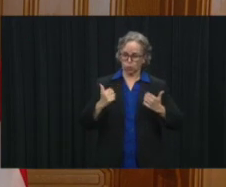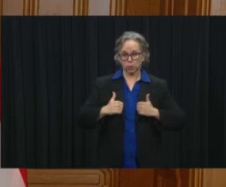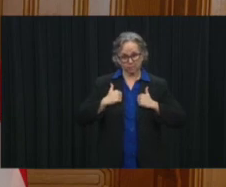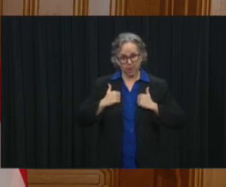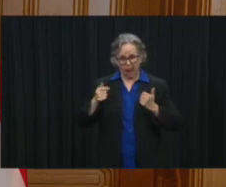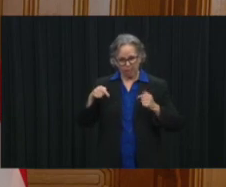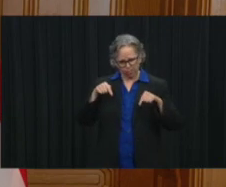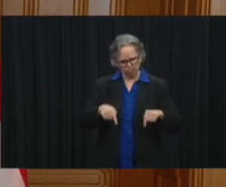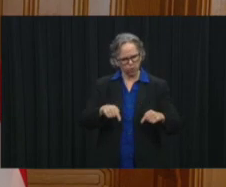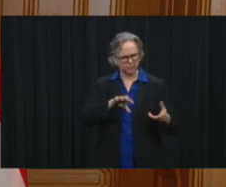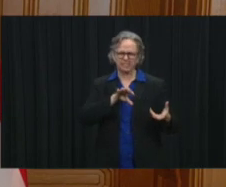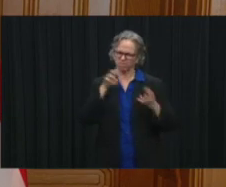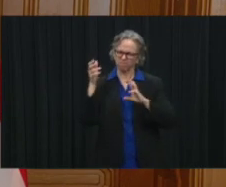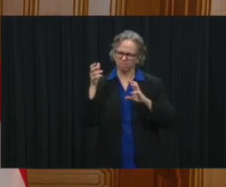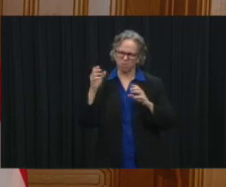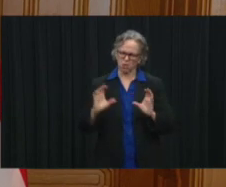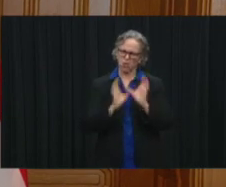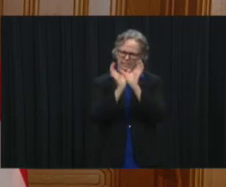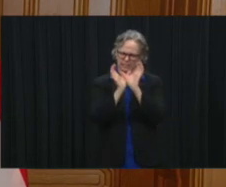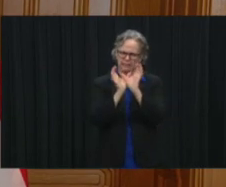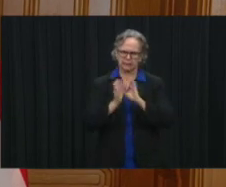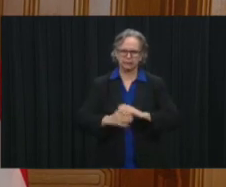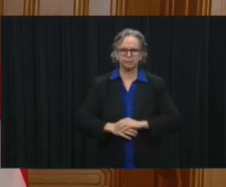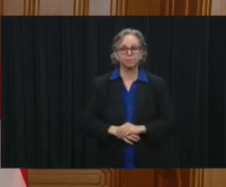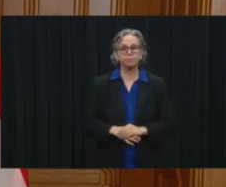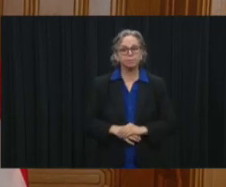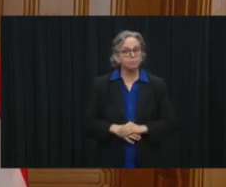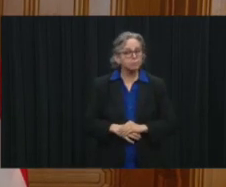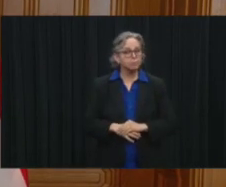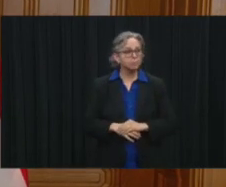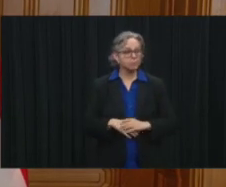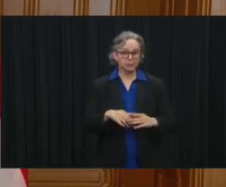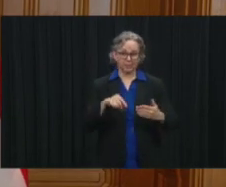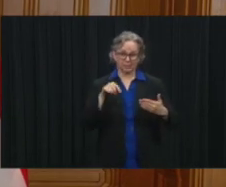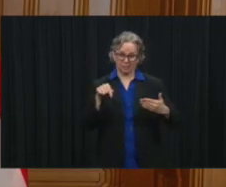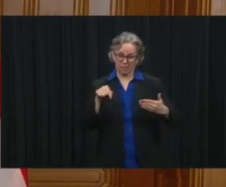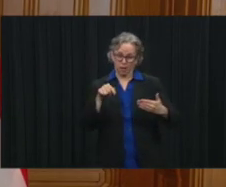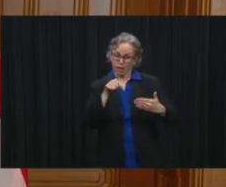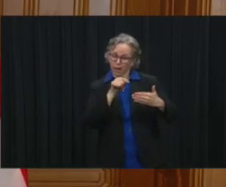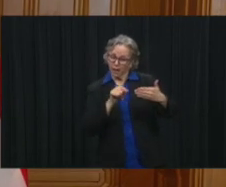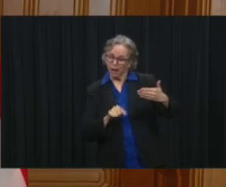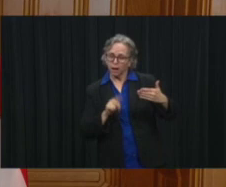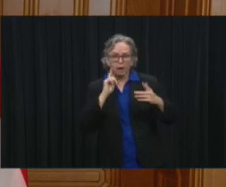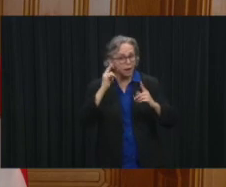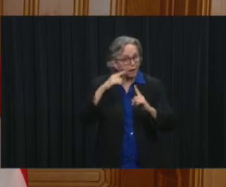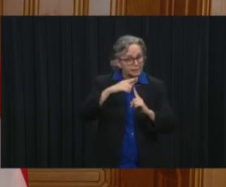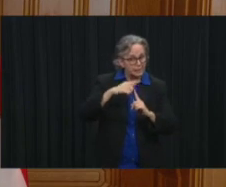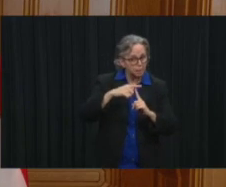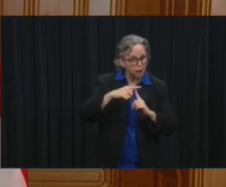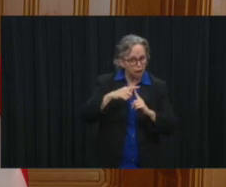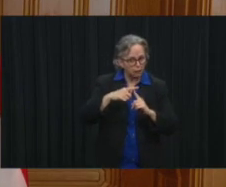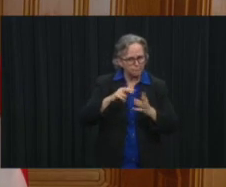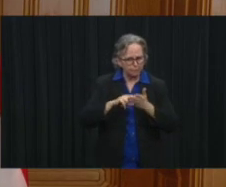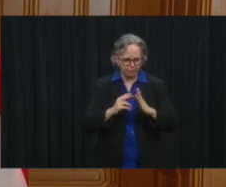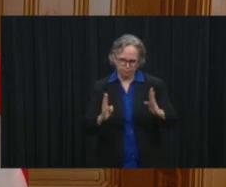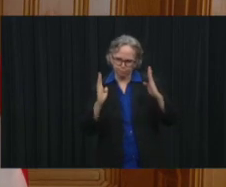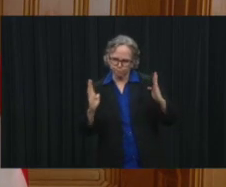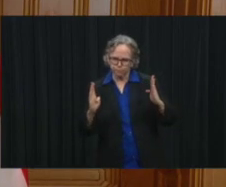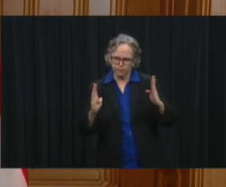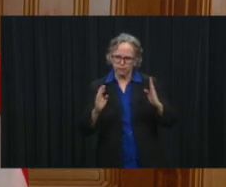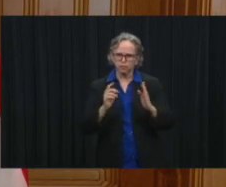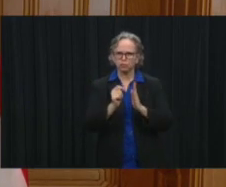things that are in this bill are temporary. They only last during the crisis. But I thank the members of the General